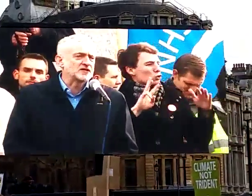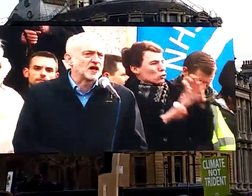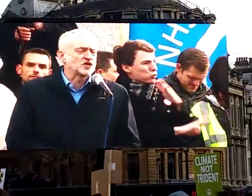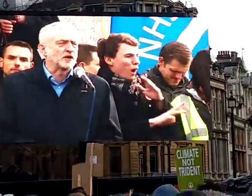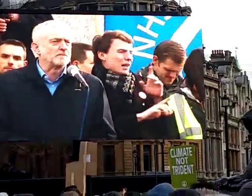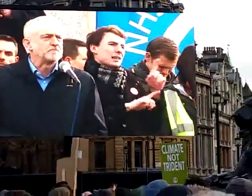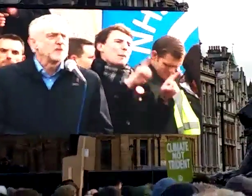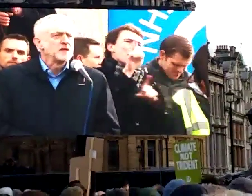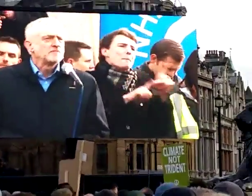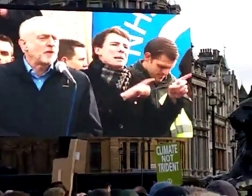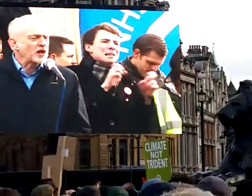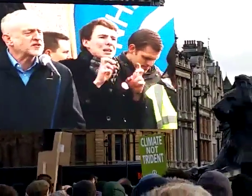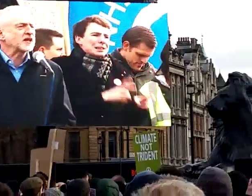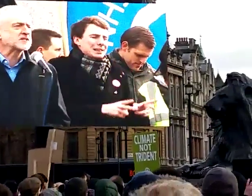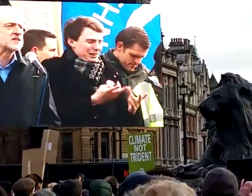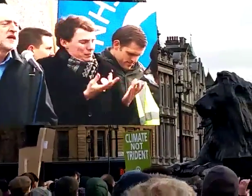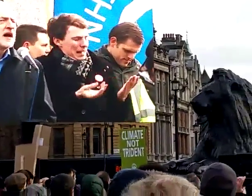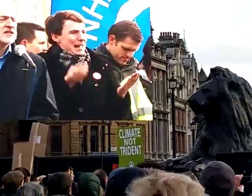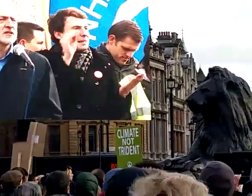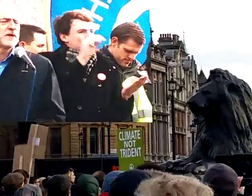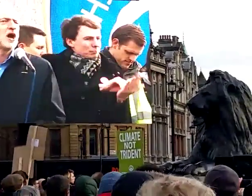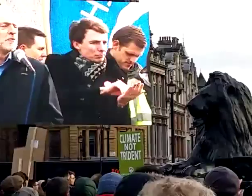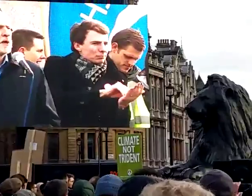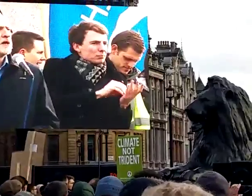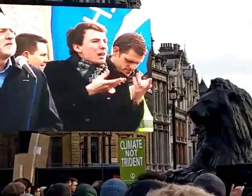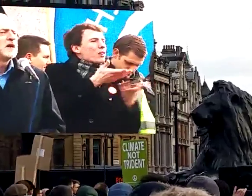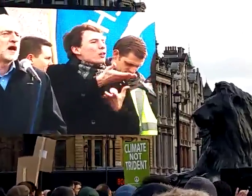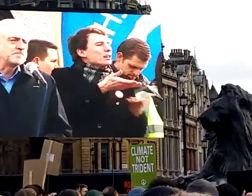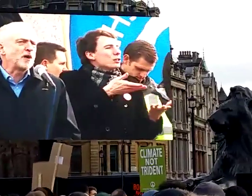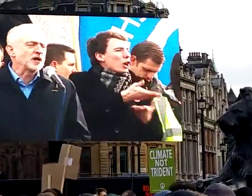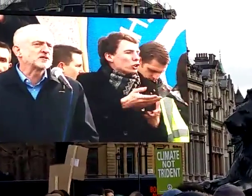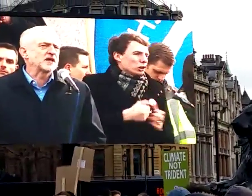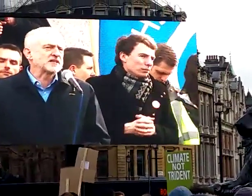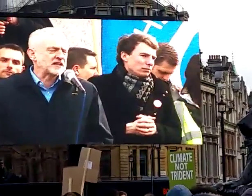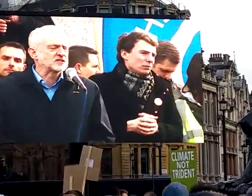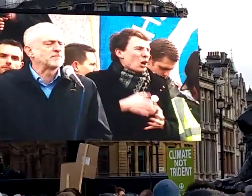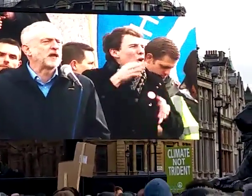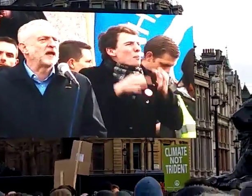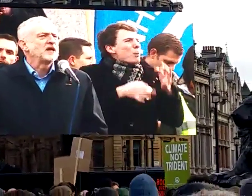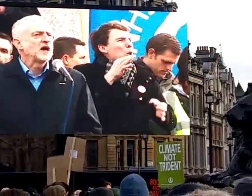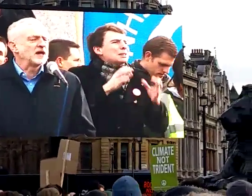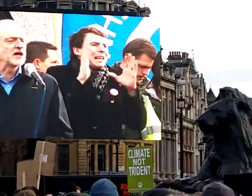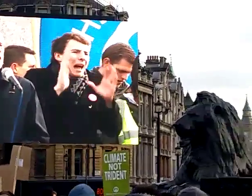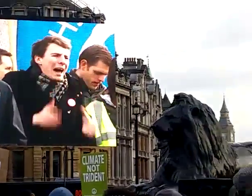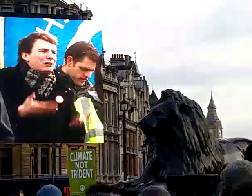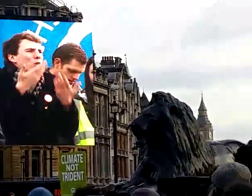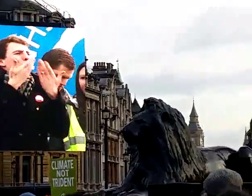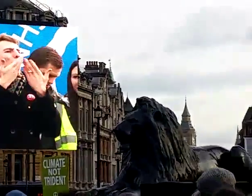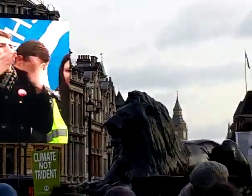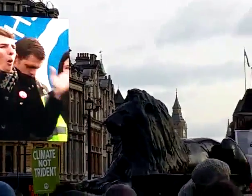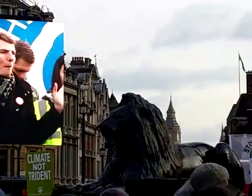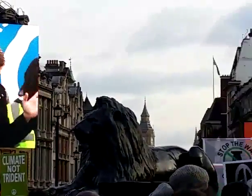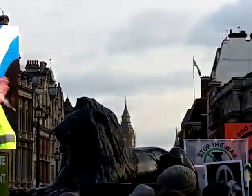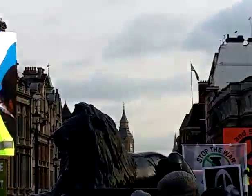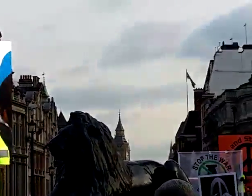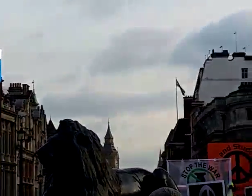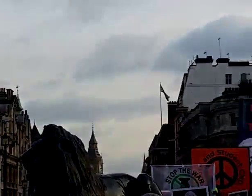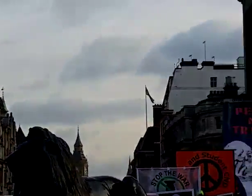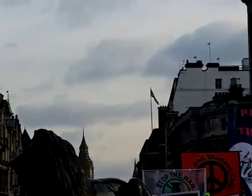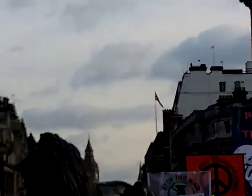within that discussion. Politics has to be open, and politics has to be an inclusive